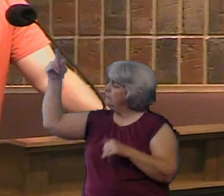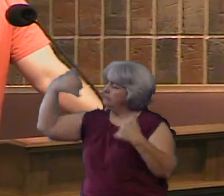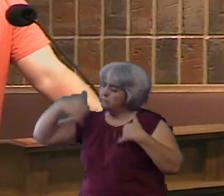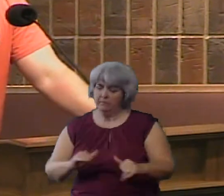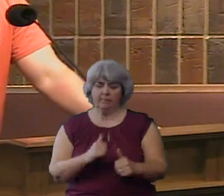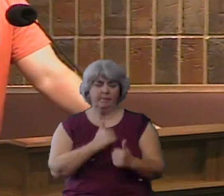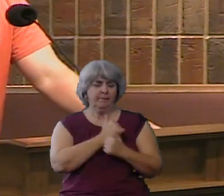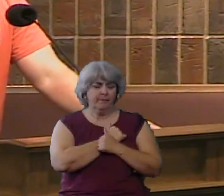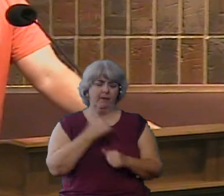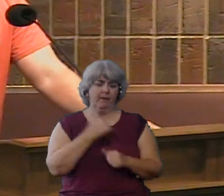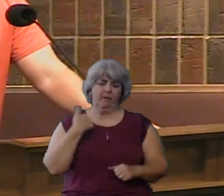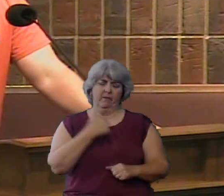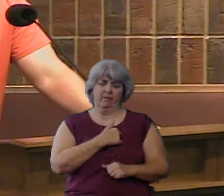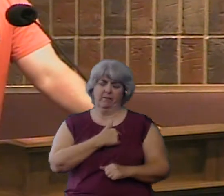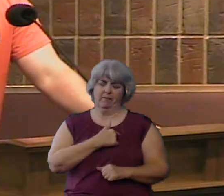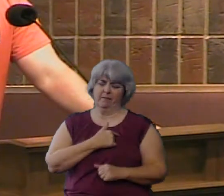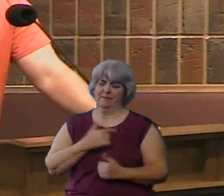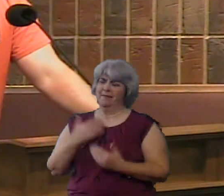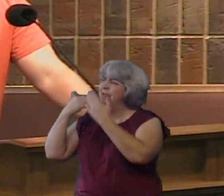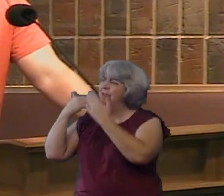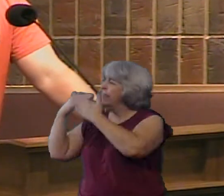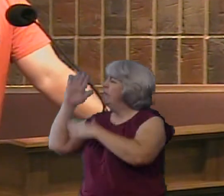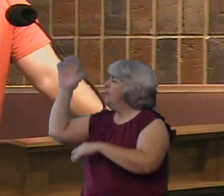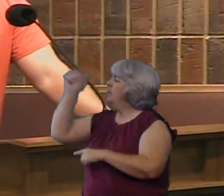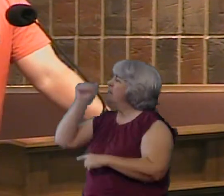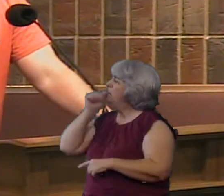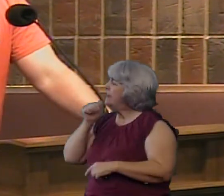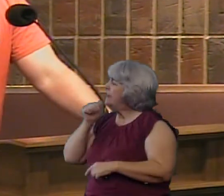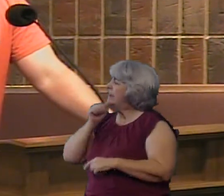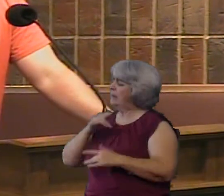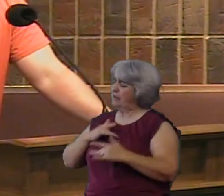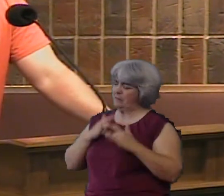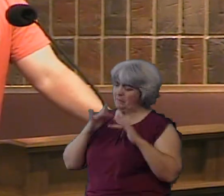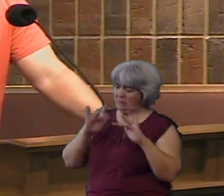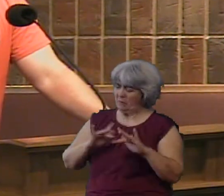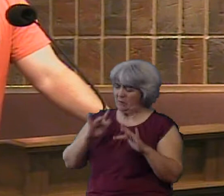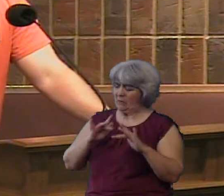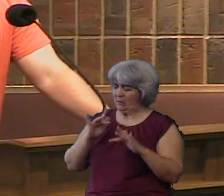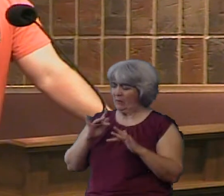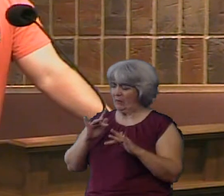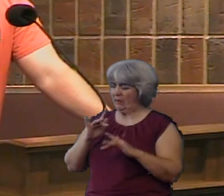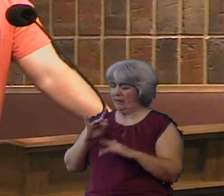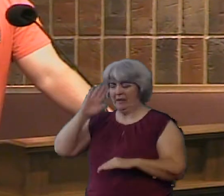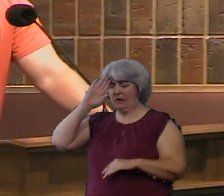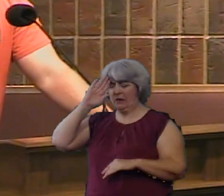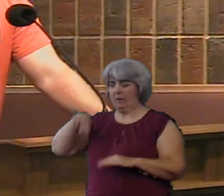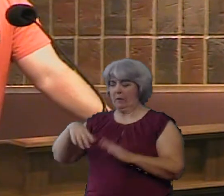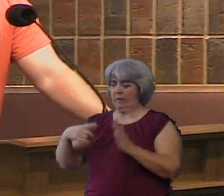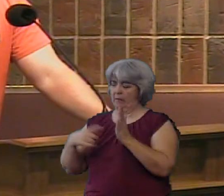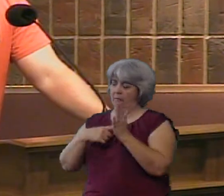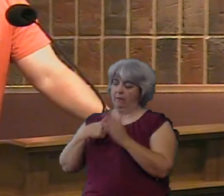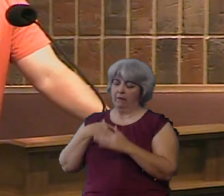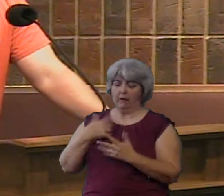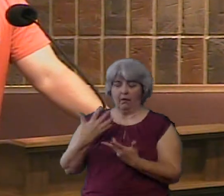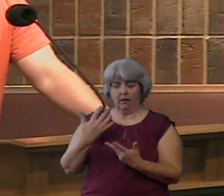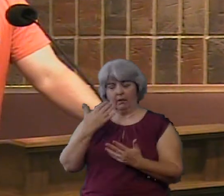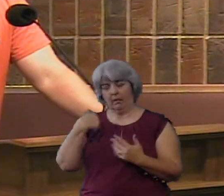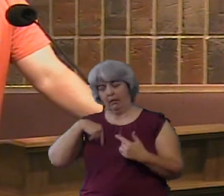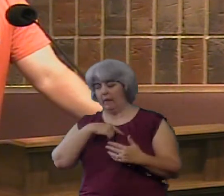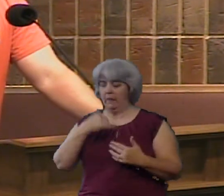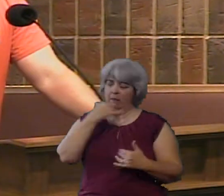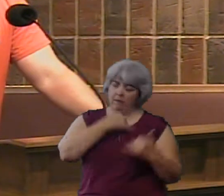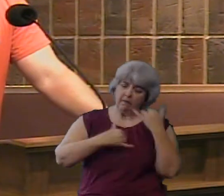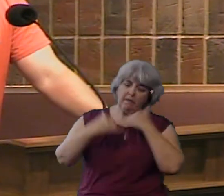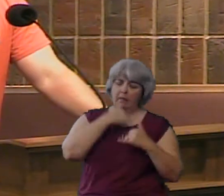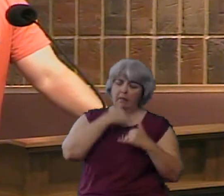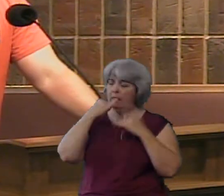so thankful for your patience and your mercy. And some days it seems that we just sin time and time again, but you're always willing to